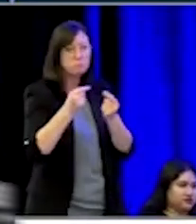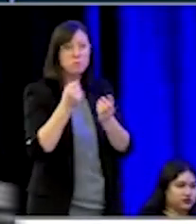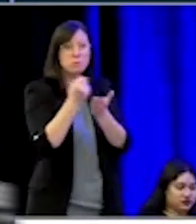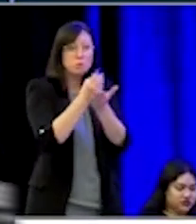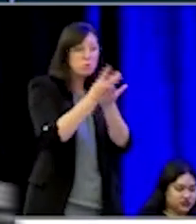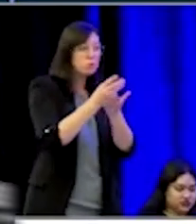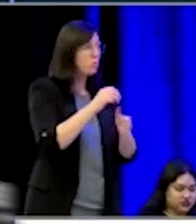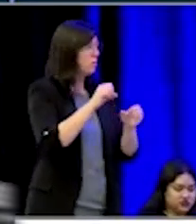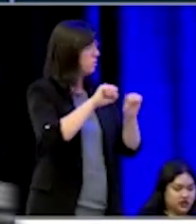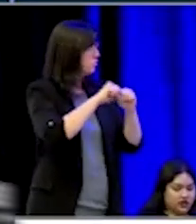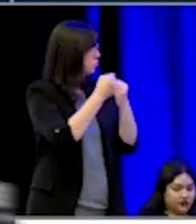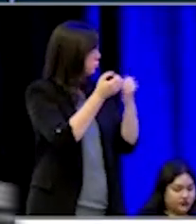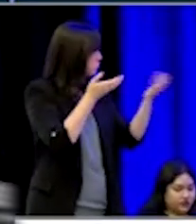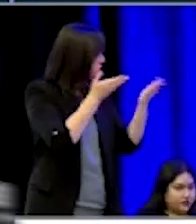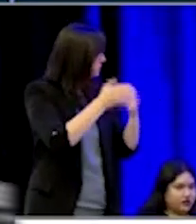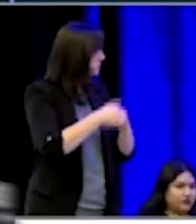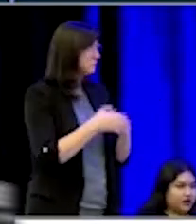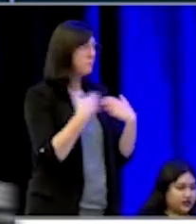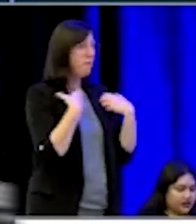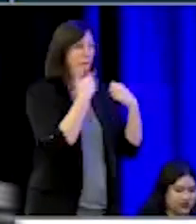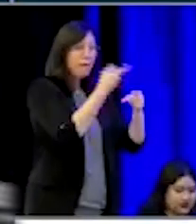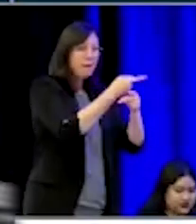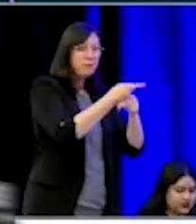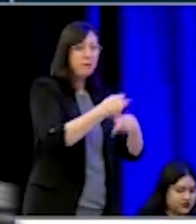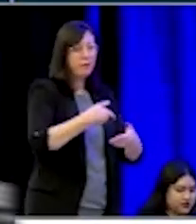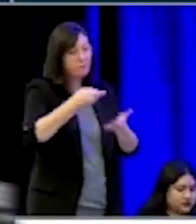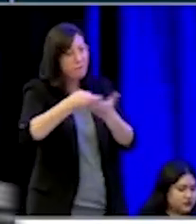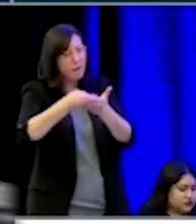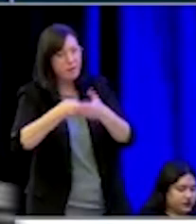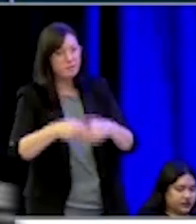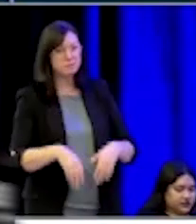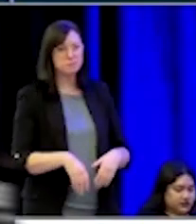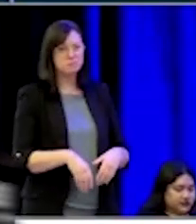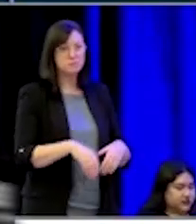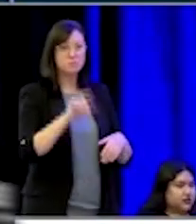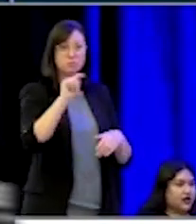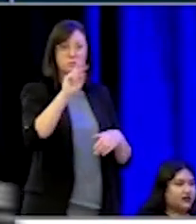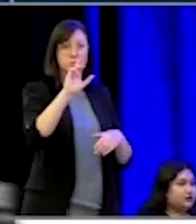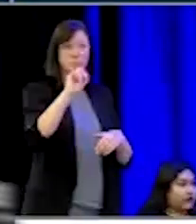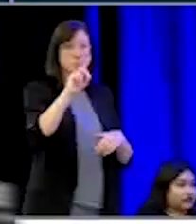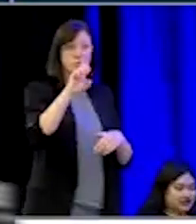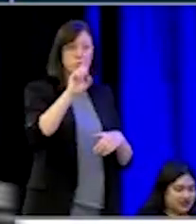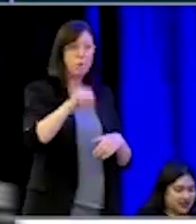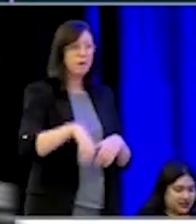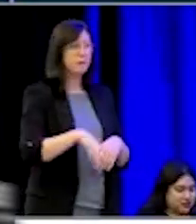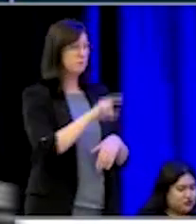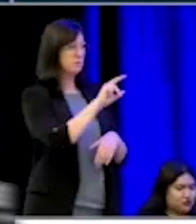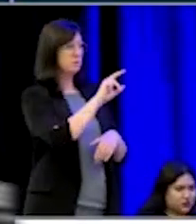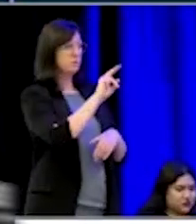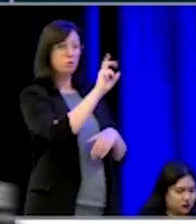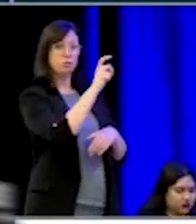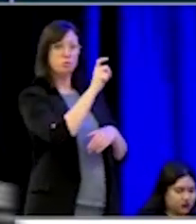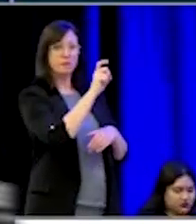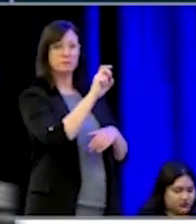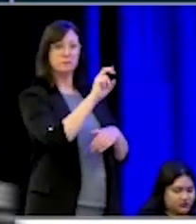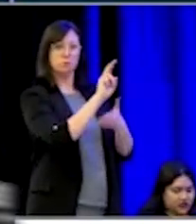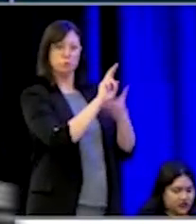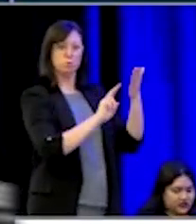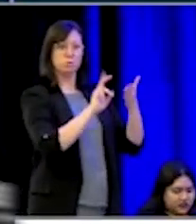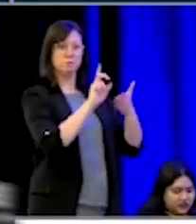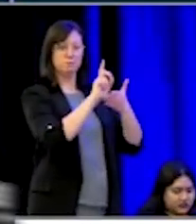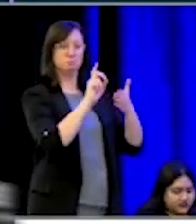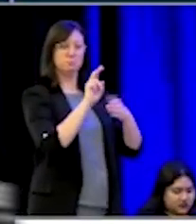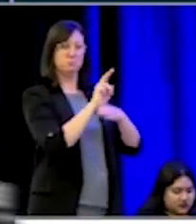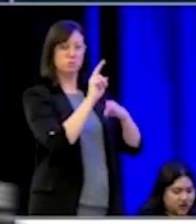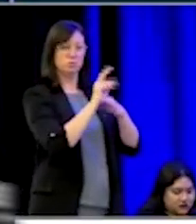and social services, healthcare, finance, the trade sector, UX design, and so much more. And